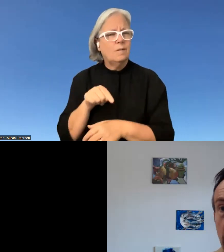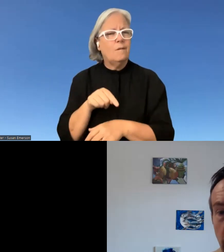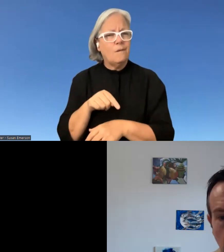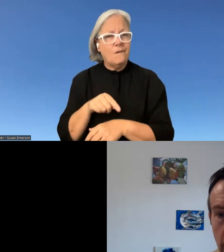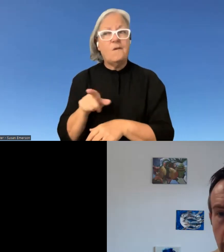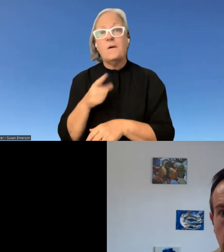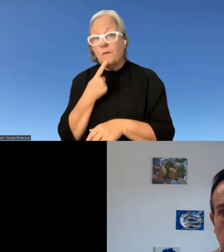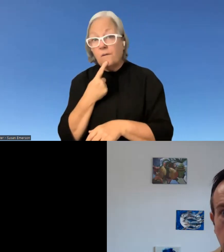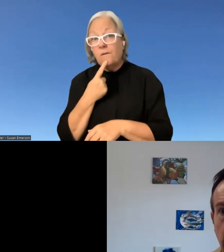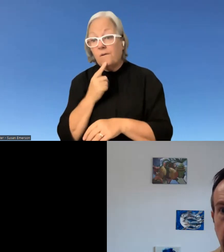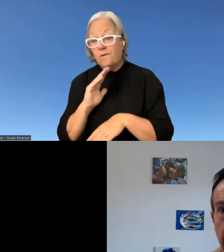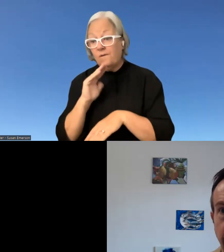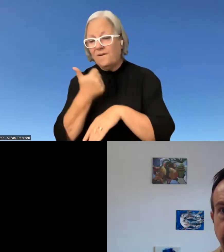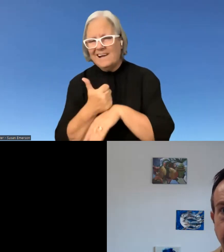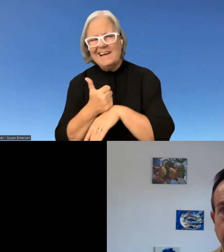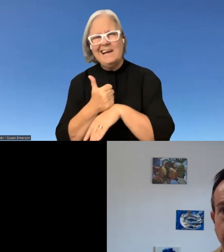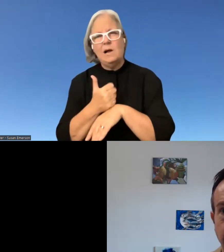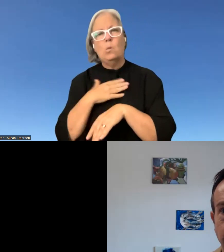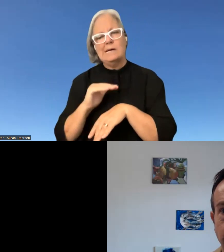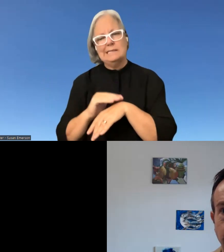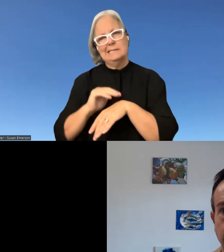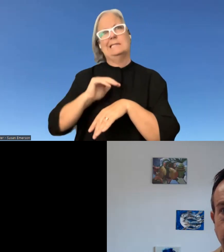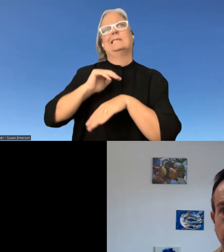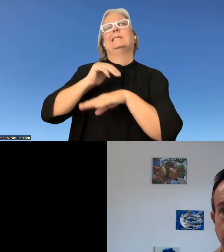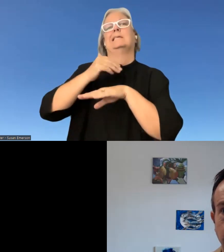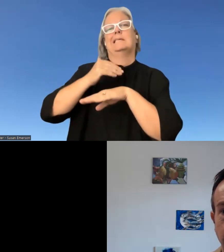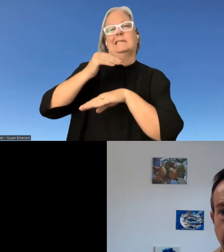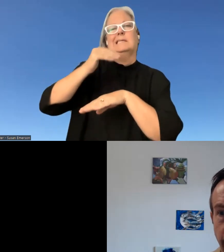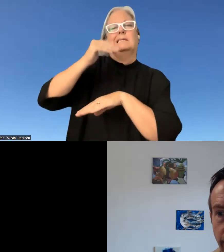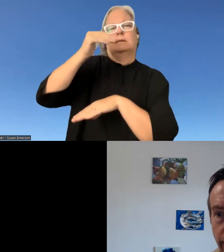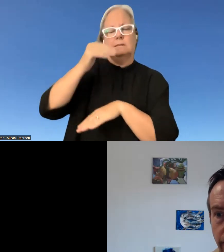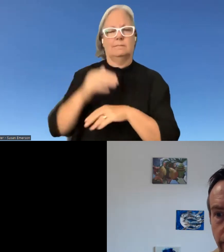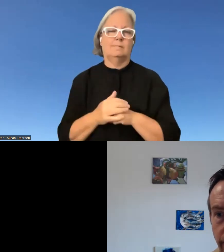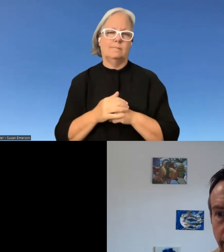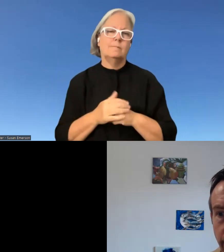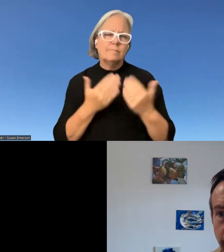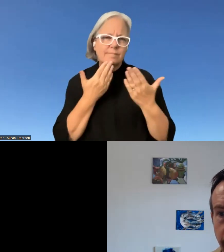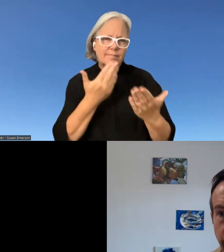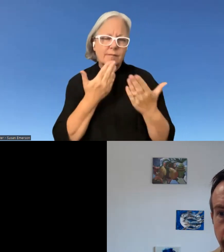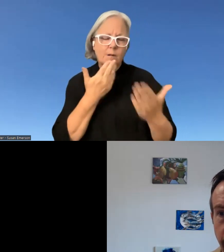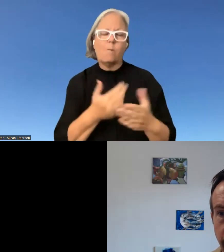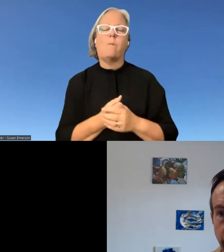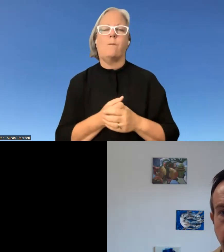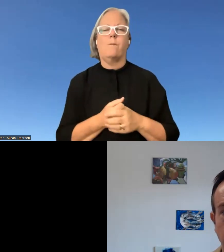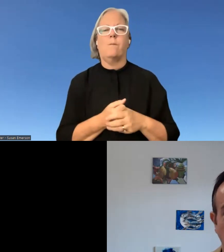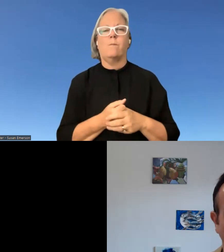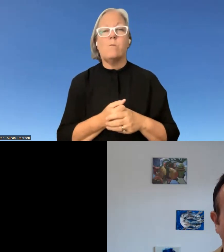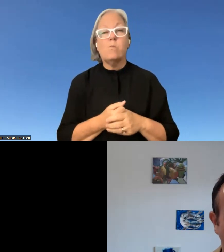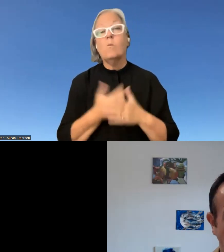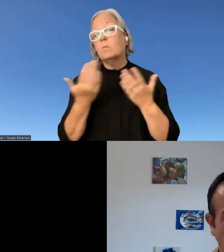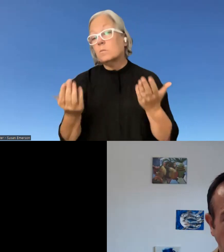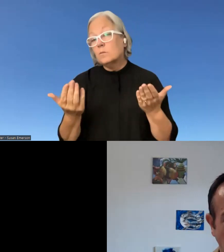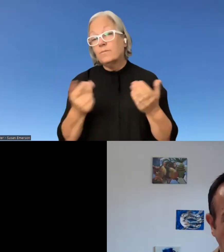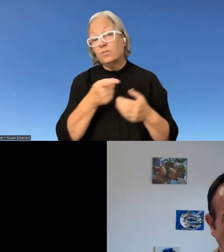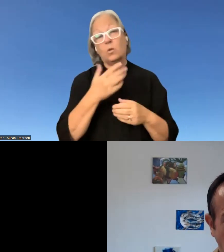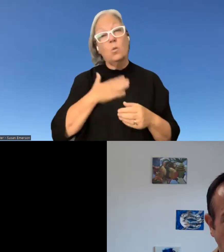level, to apply. Yeah, thanks so much, Neil. Anna, anything you would like to add from the